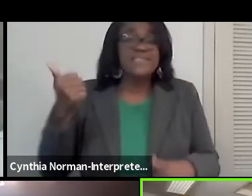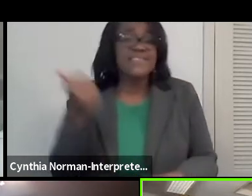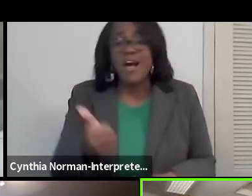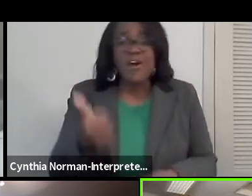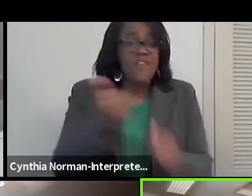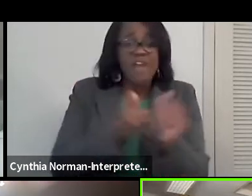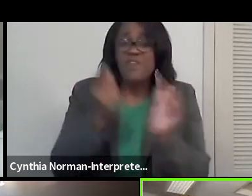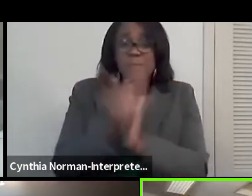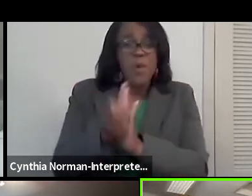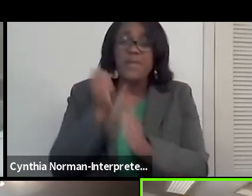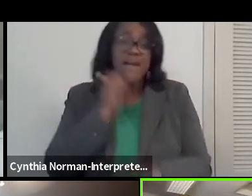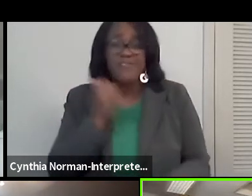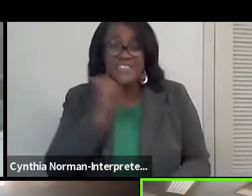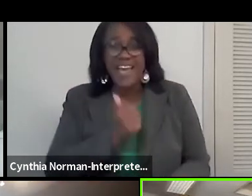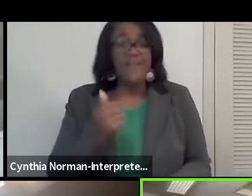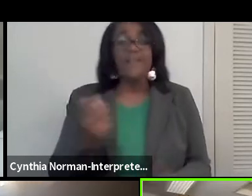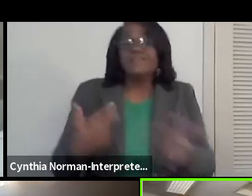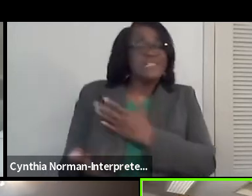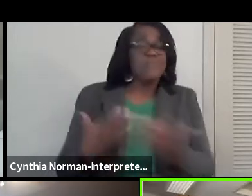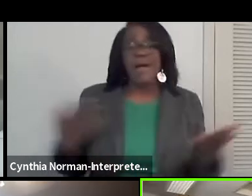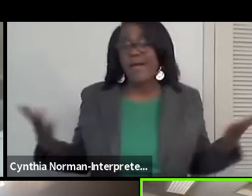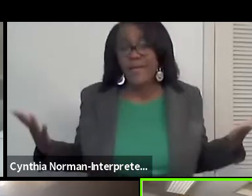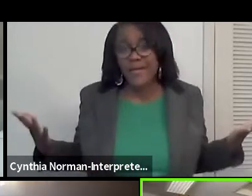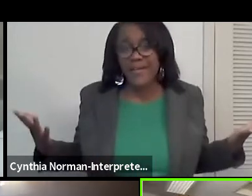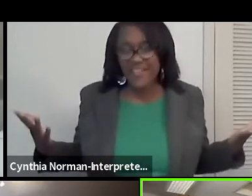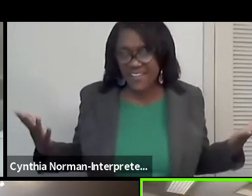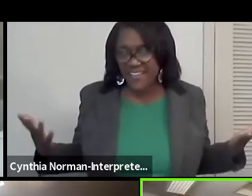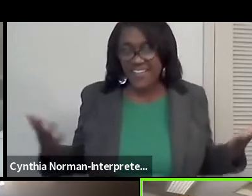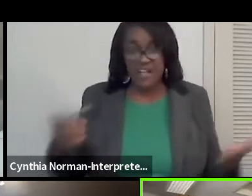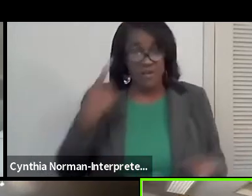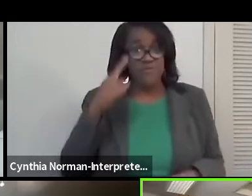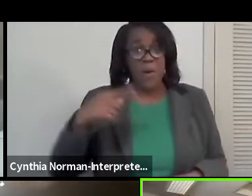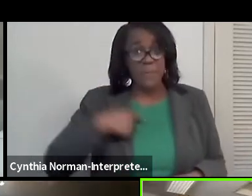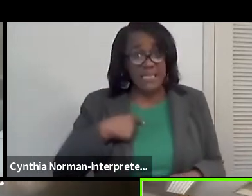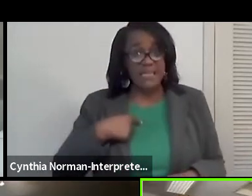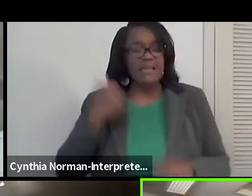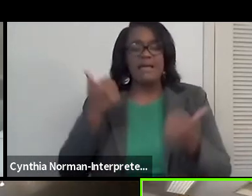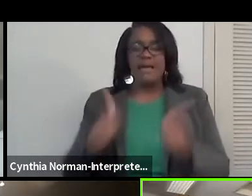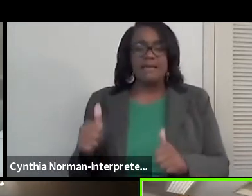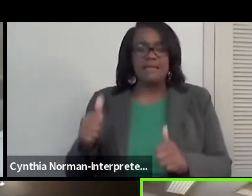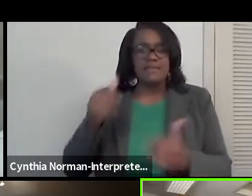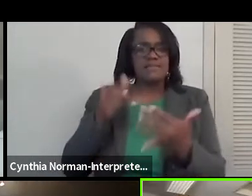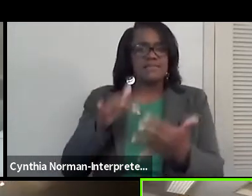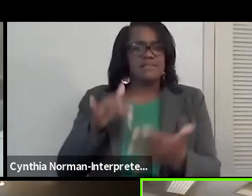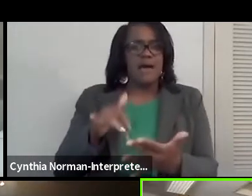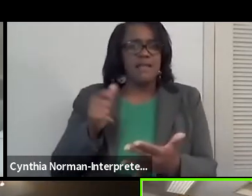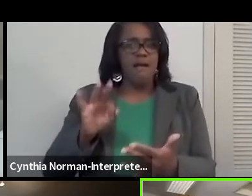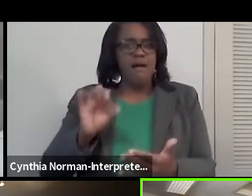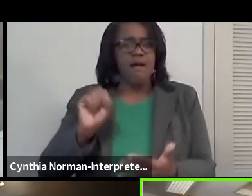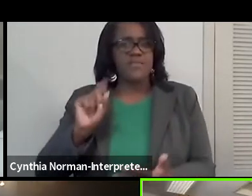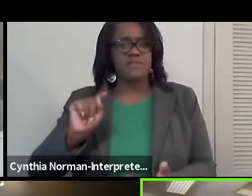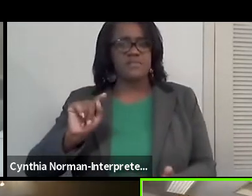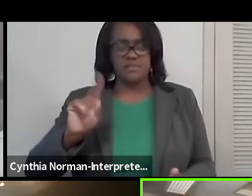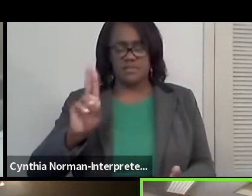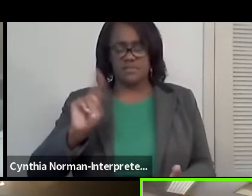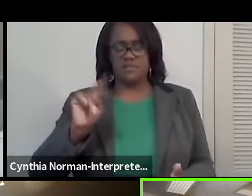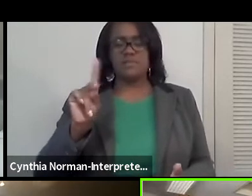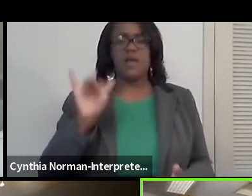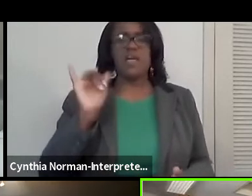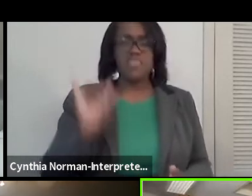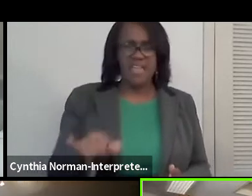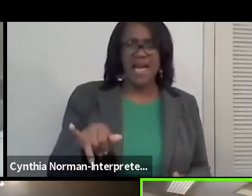every day, come what may. And for me, actually ending up studying skunks is that sort of that mesocarnivore community is